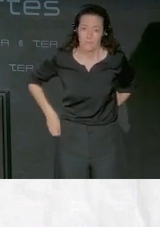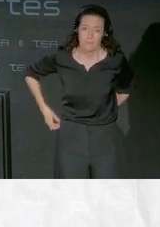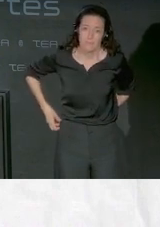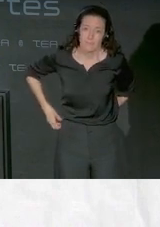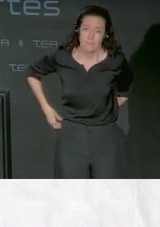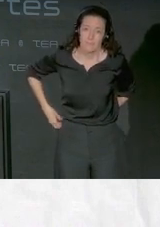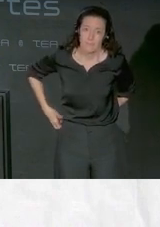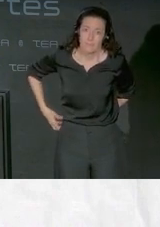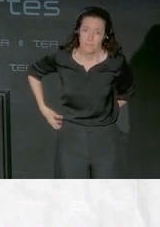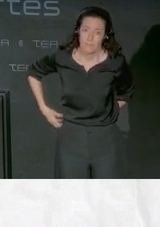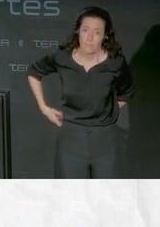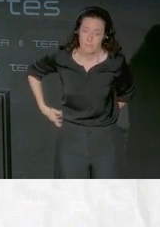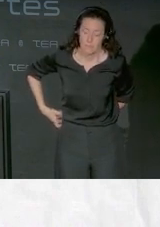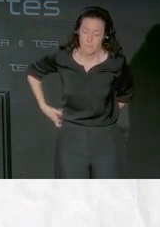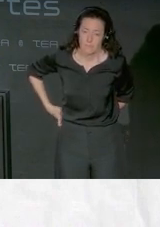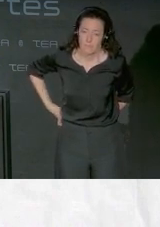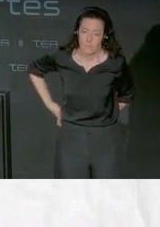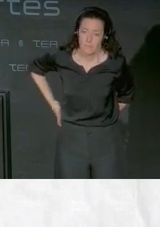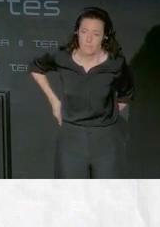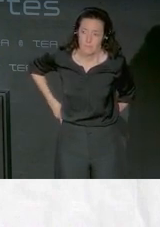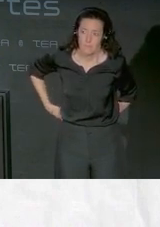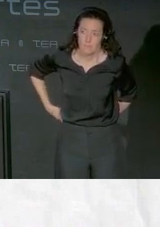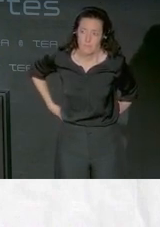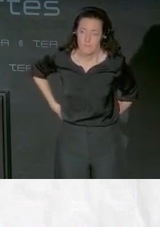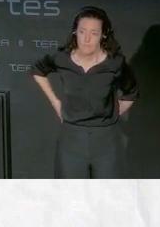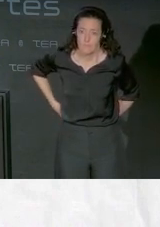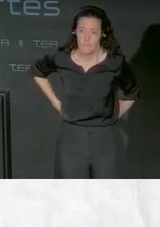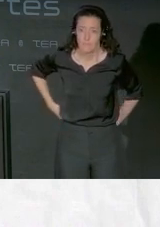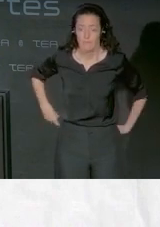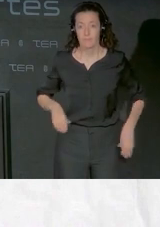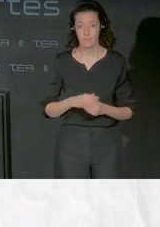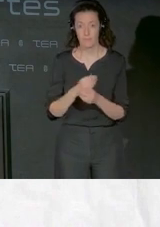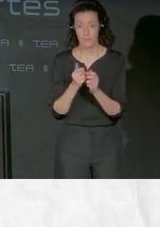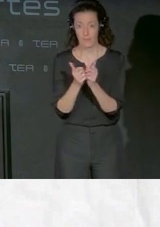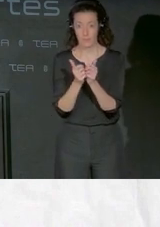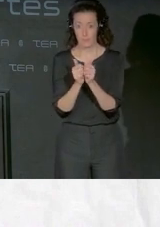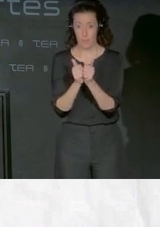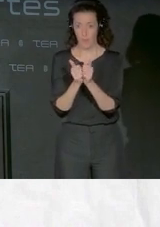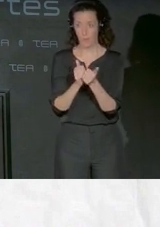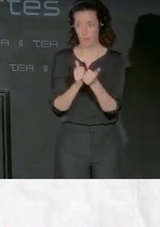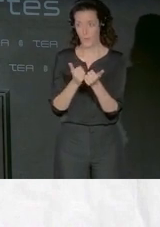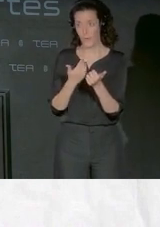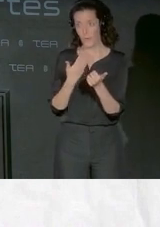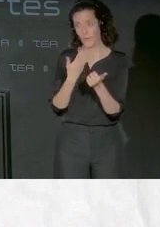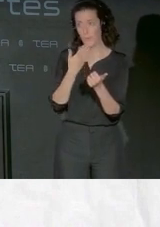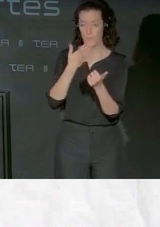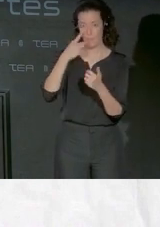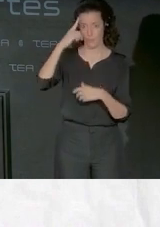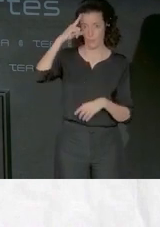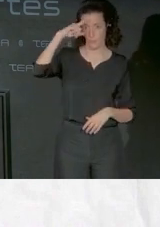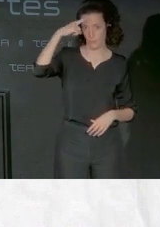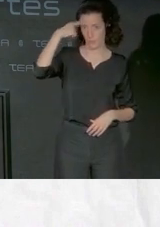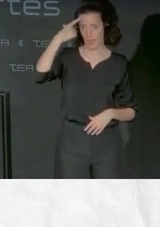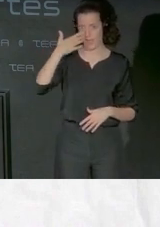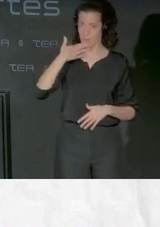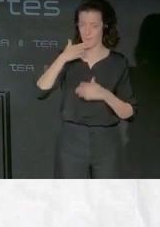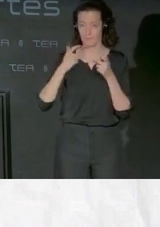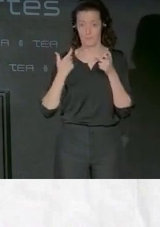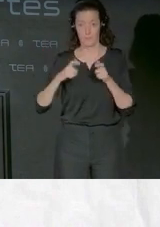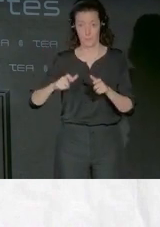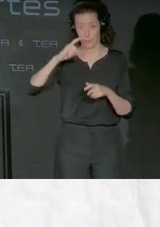video games are becoming recognized as a cultural and creative sector, how it is also becoming part of the